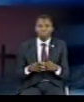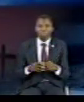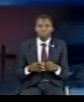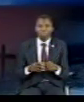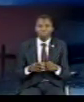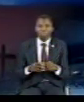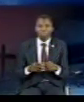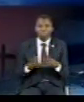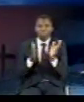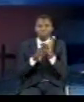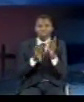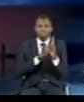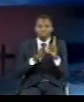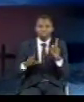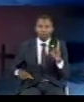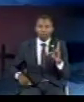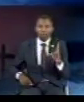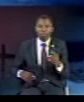Praise the Lord.